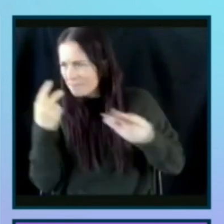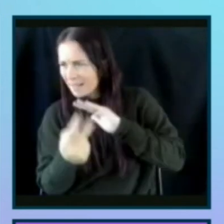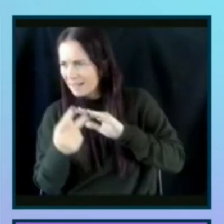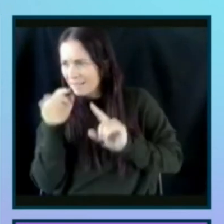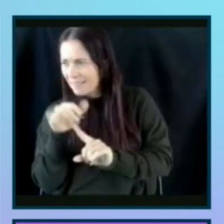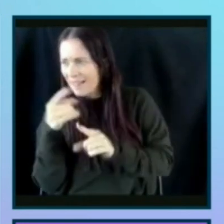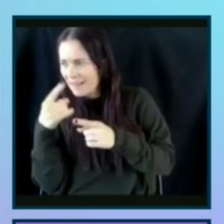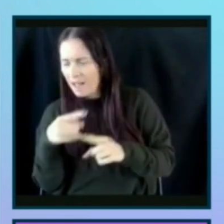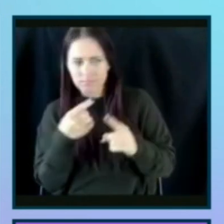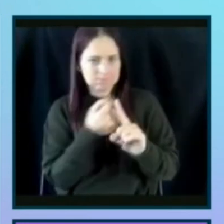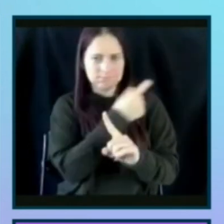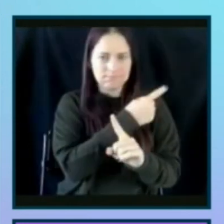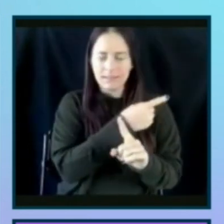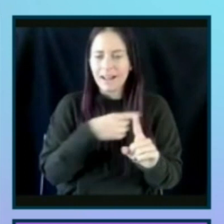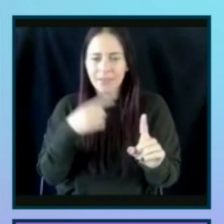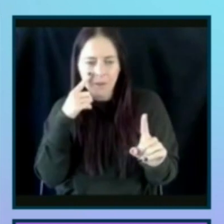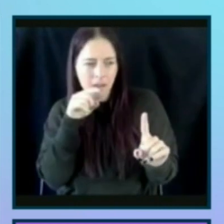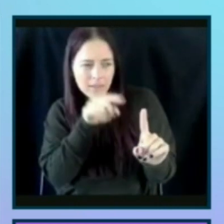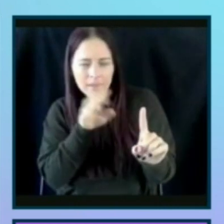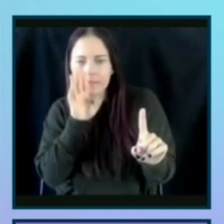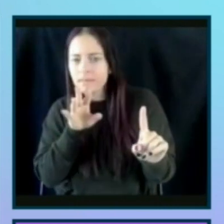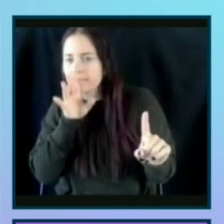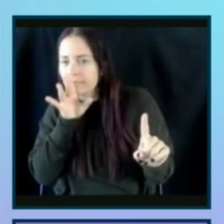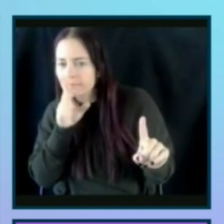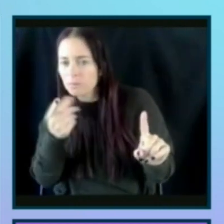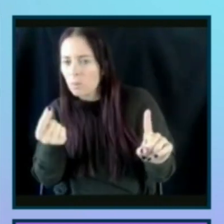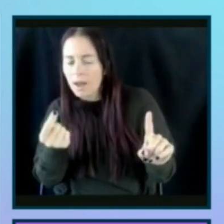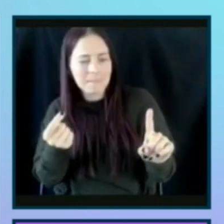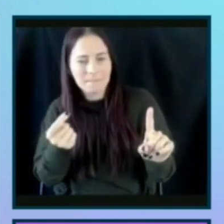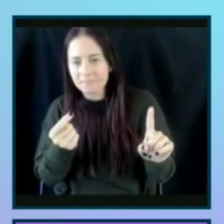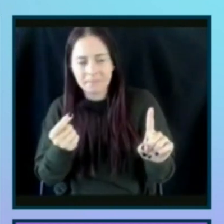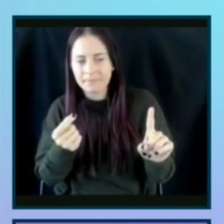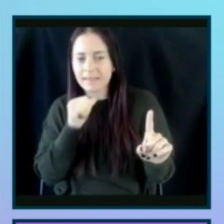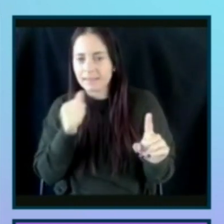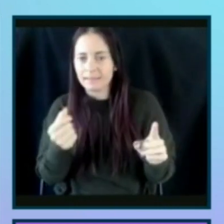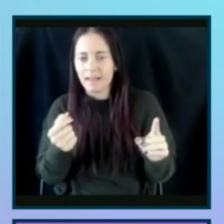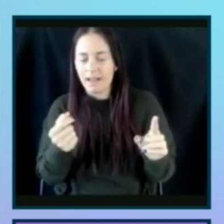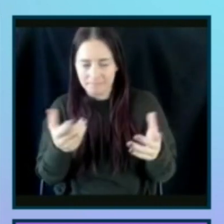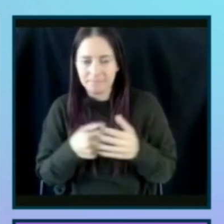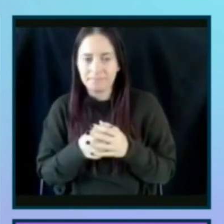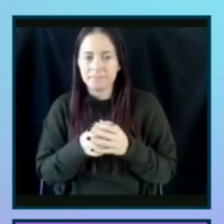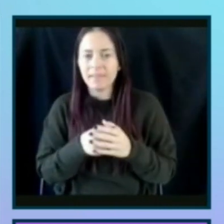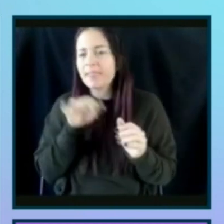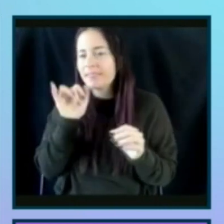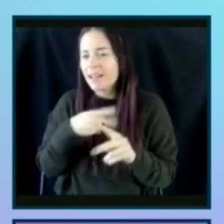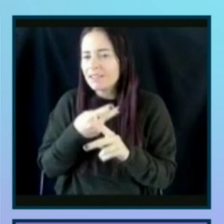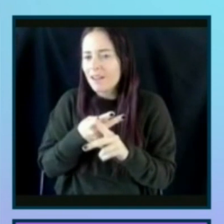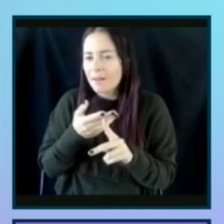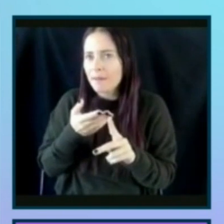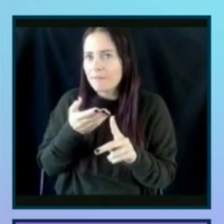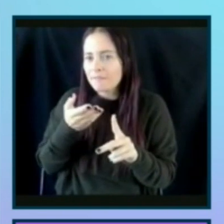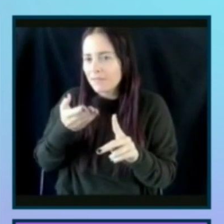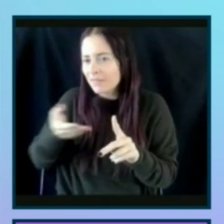happen or this to be said. And again, those type of things are and some of the gold you get out of